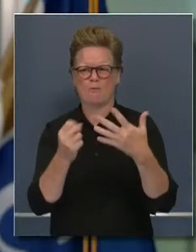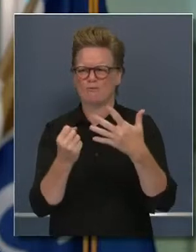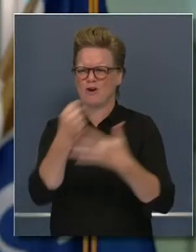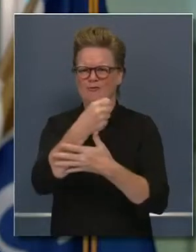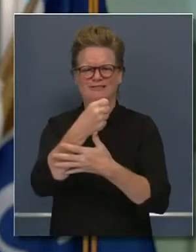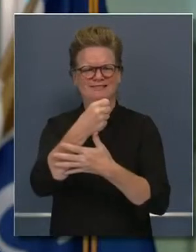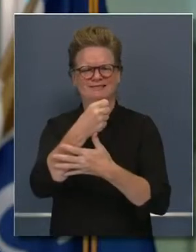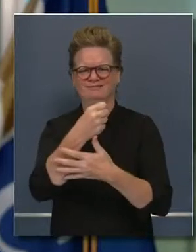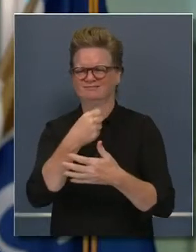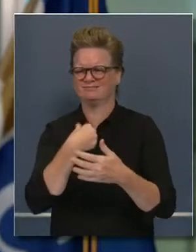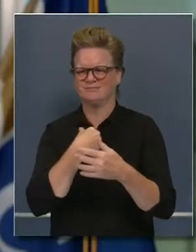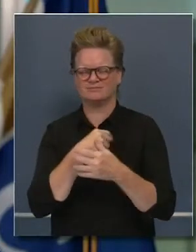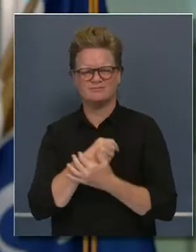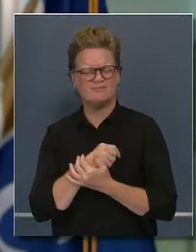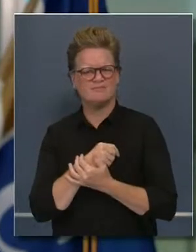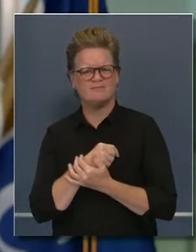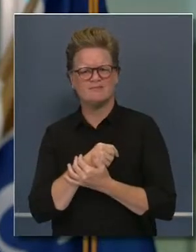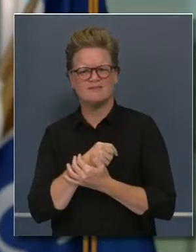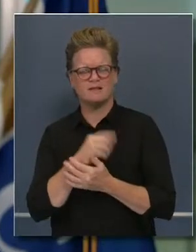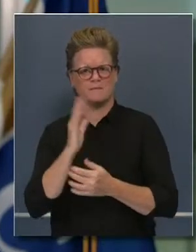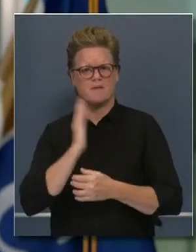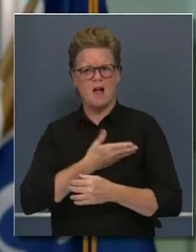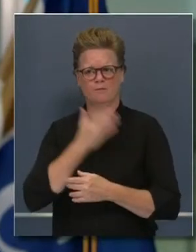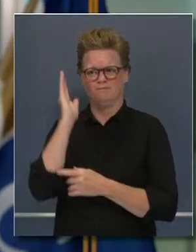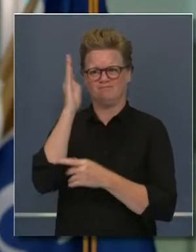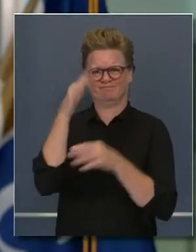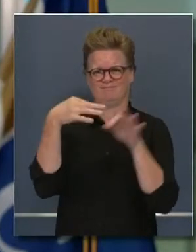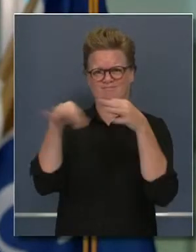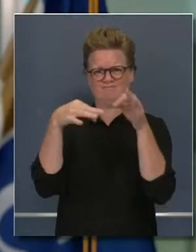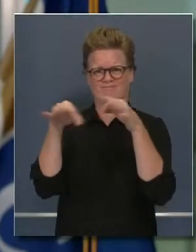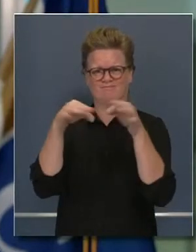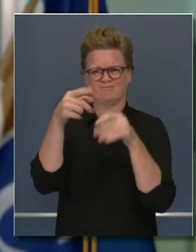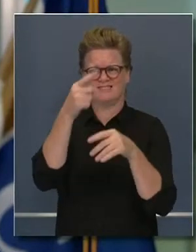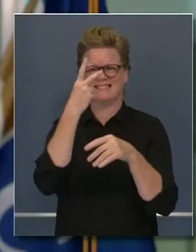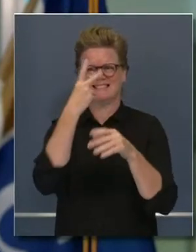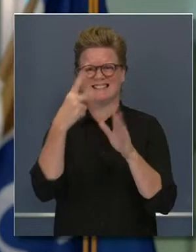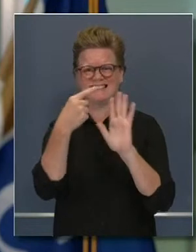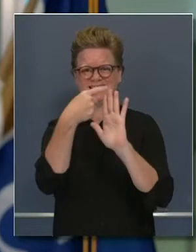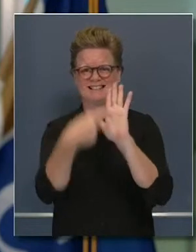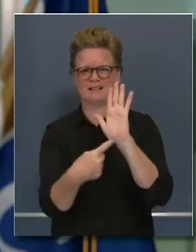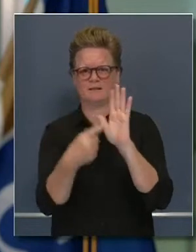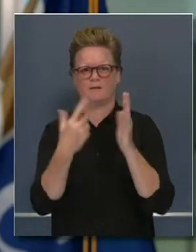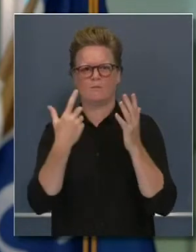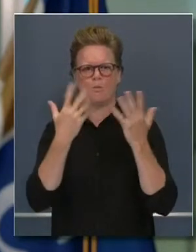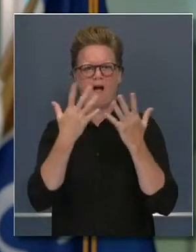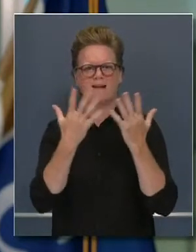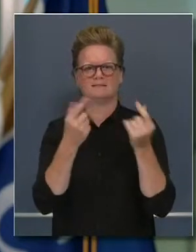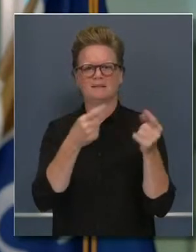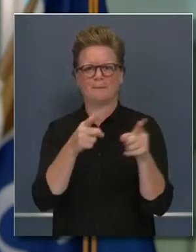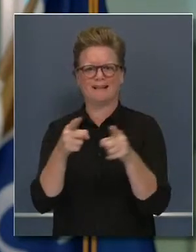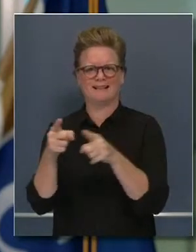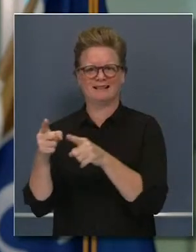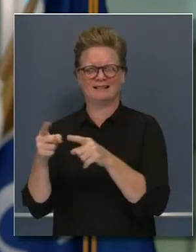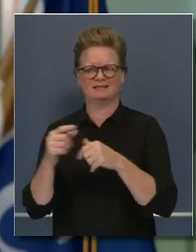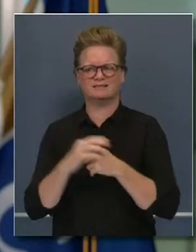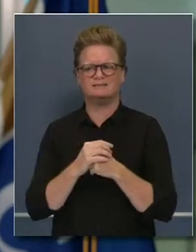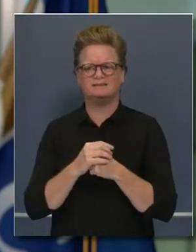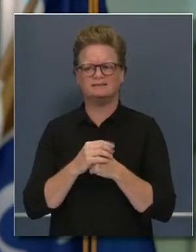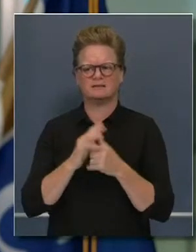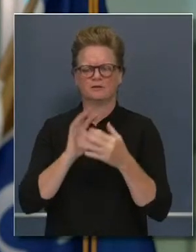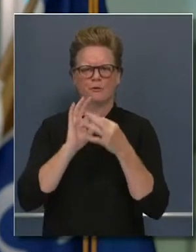these presentations what those top priorities are in terms of what we are advancing and announcing, particularly in relationship to